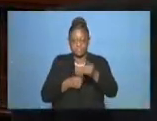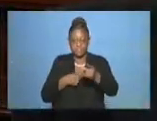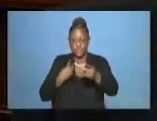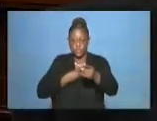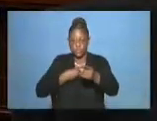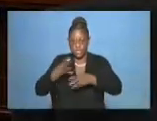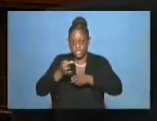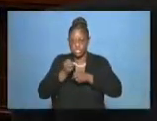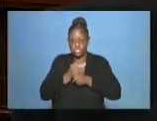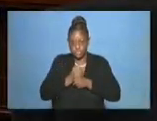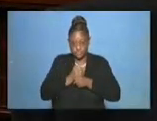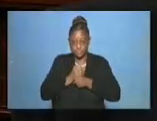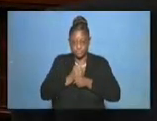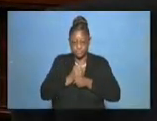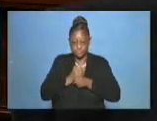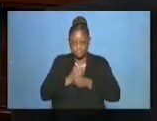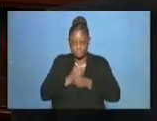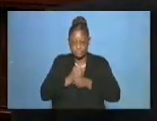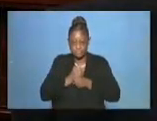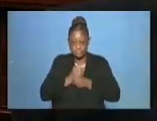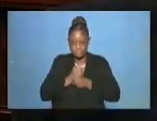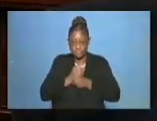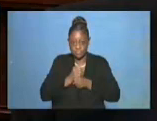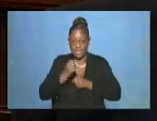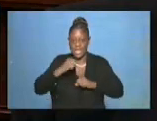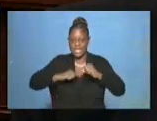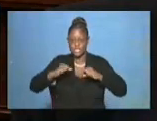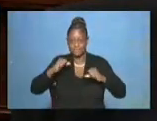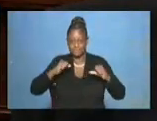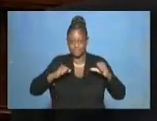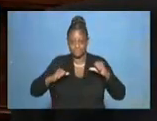took, if you listen to me, we took action